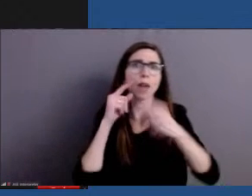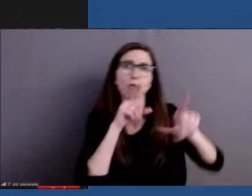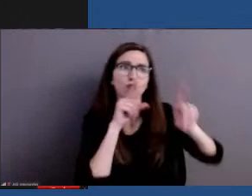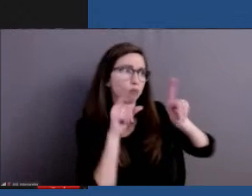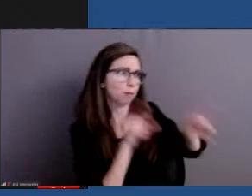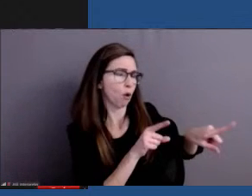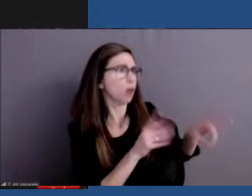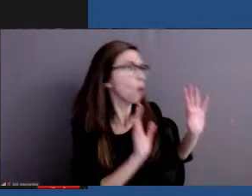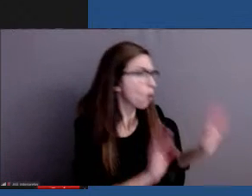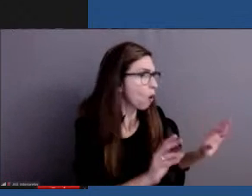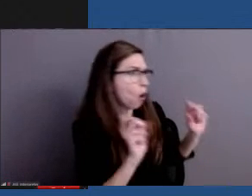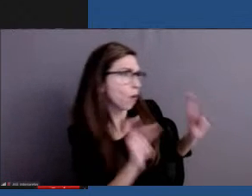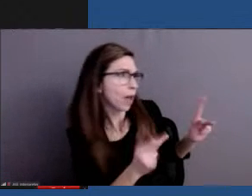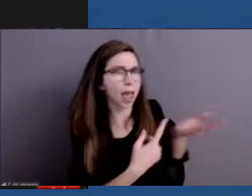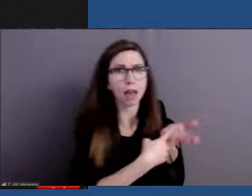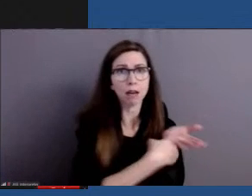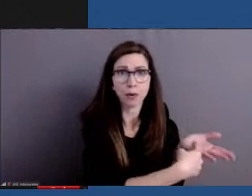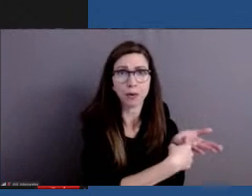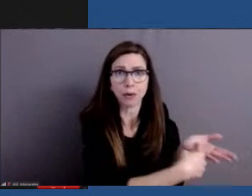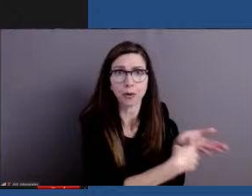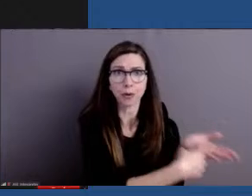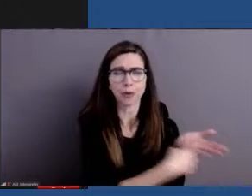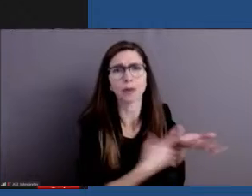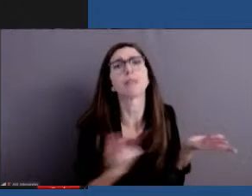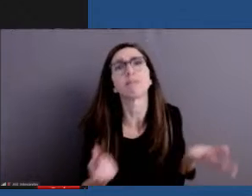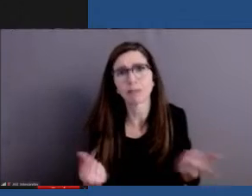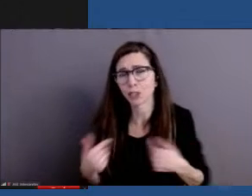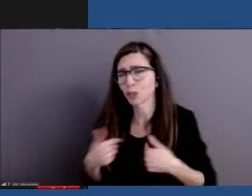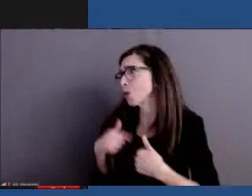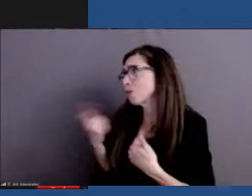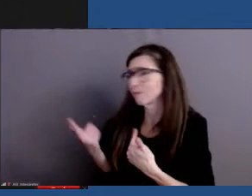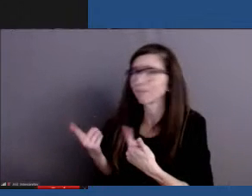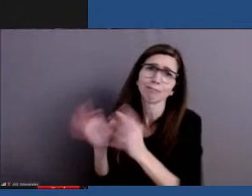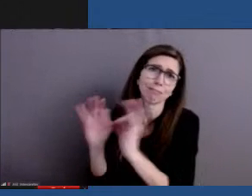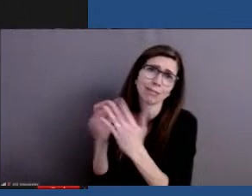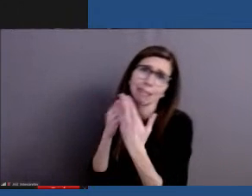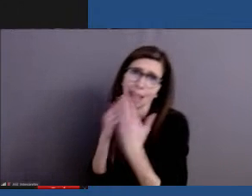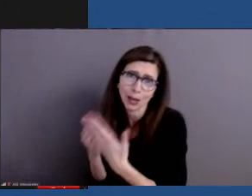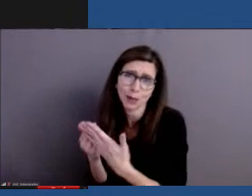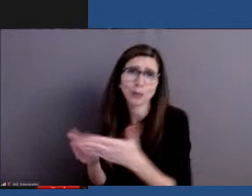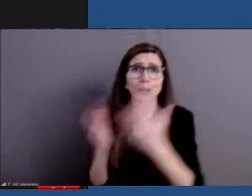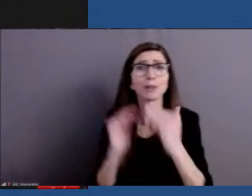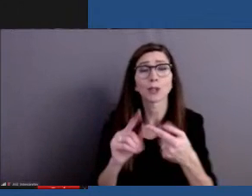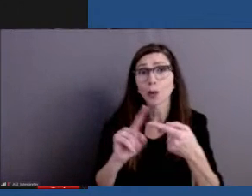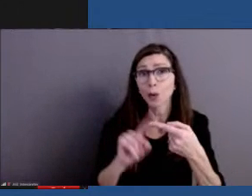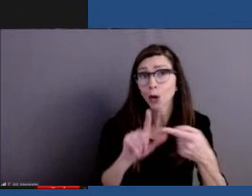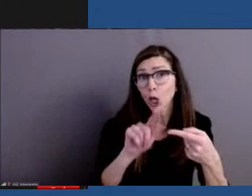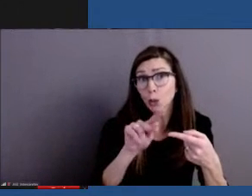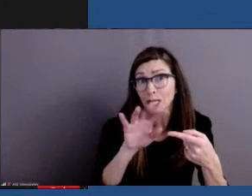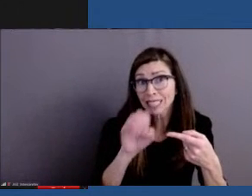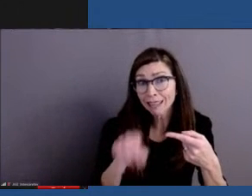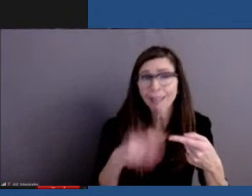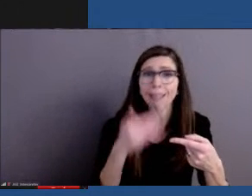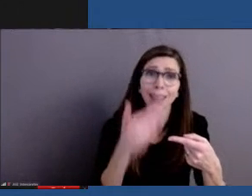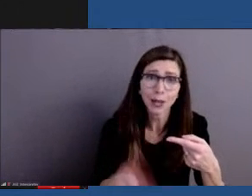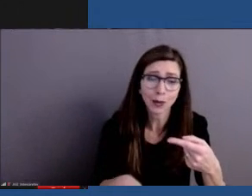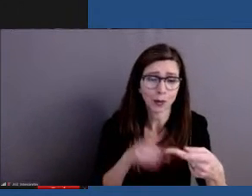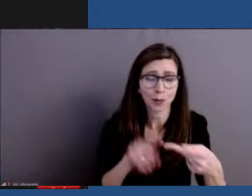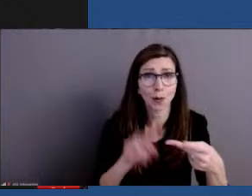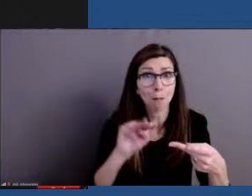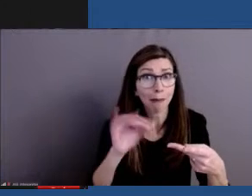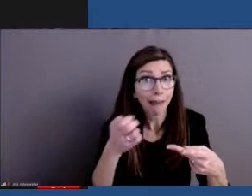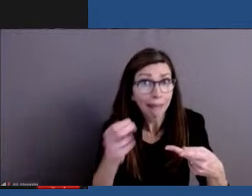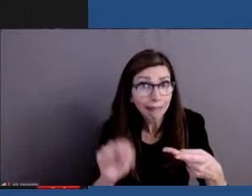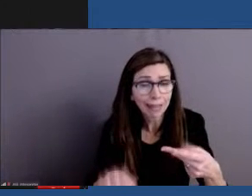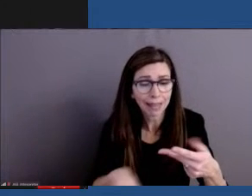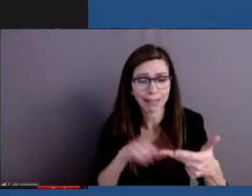I'd really love to thank Lucille and Megan and Tom Crowley and everyone at the